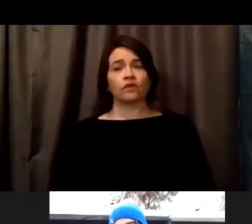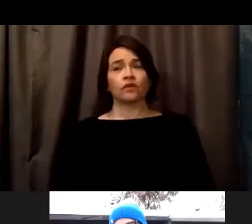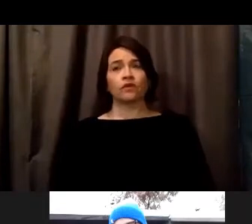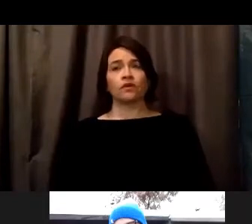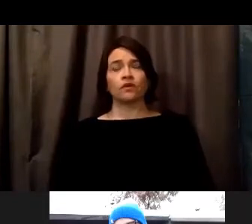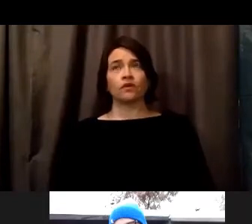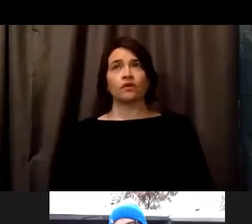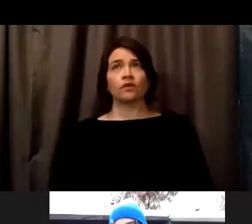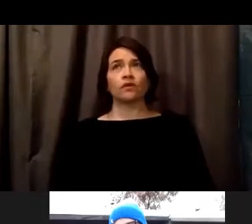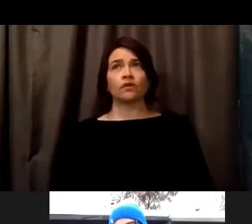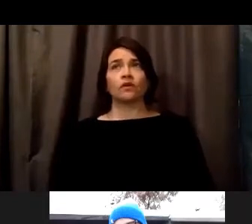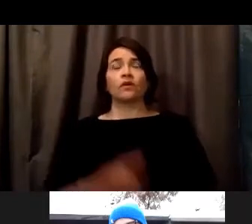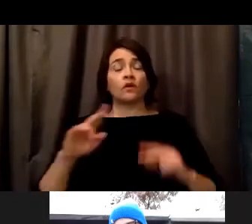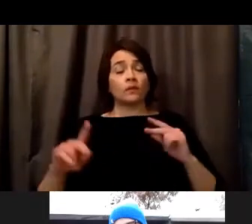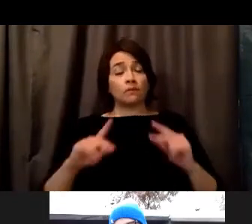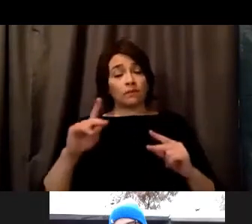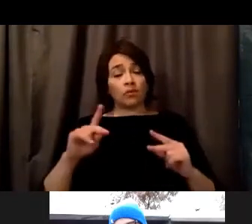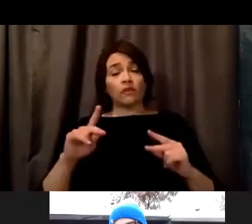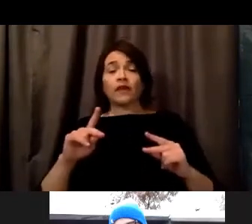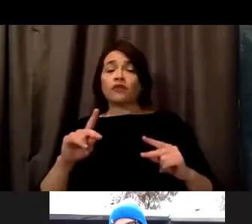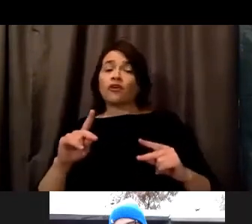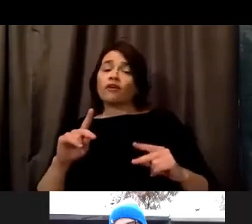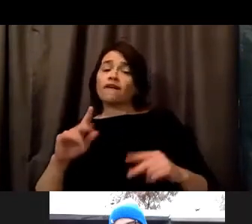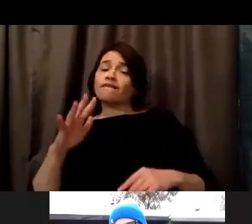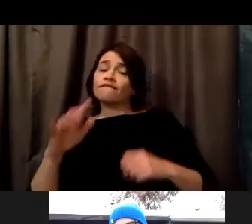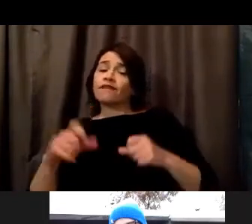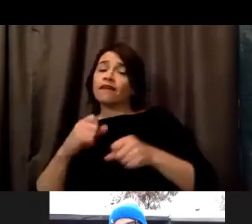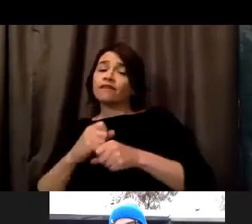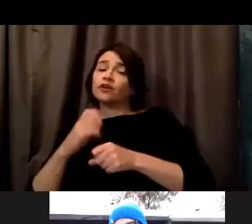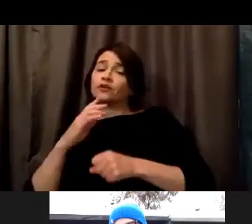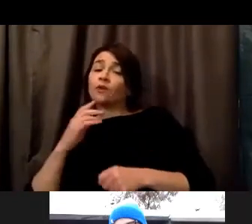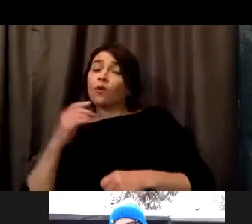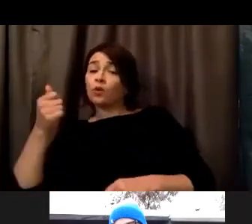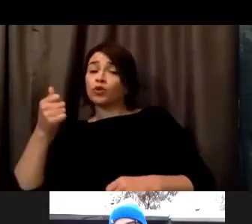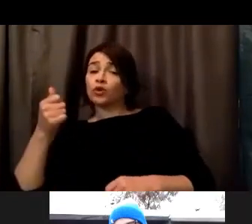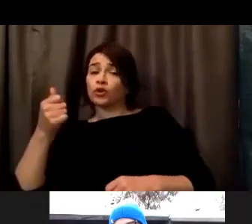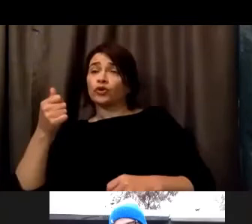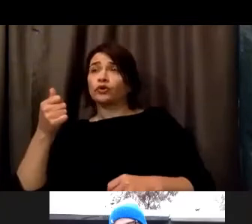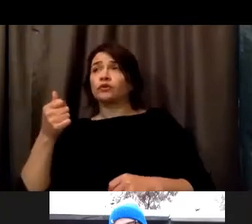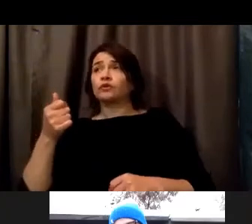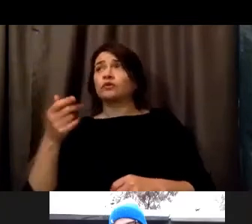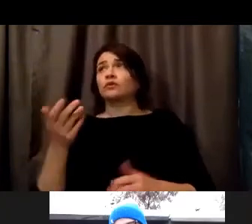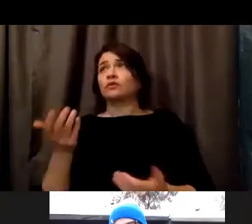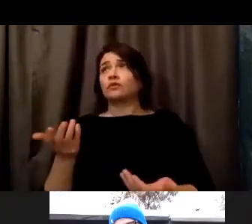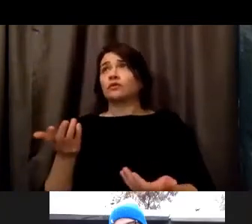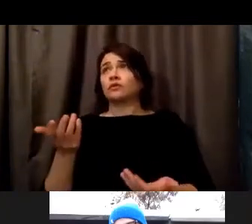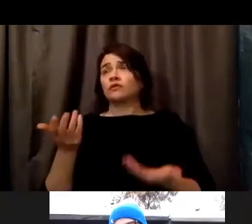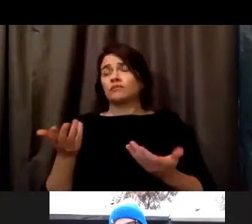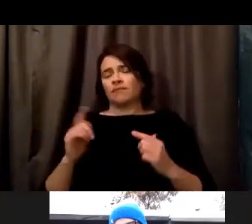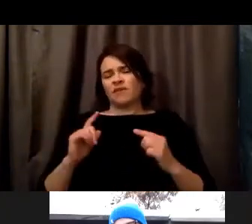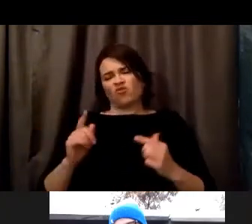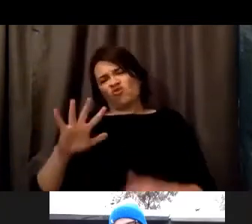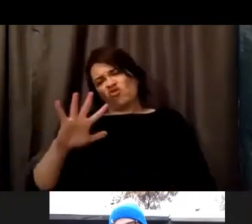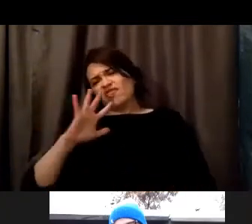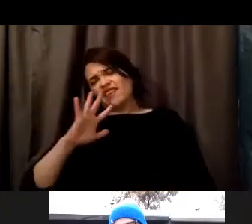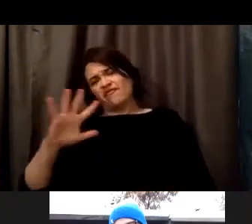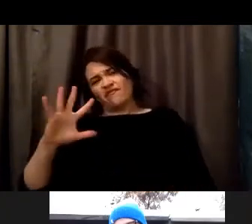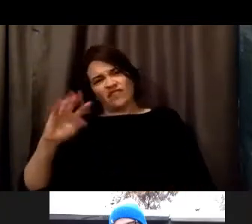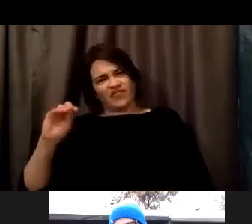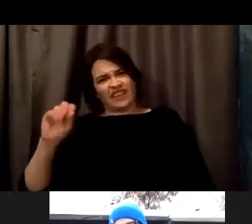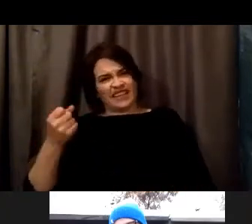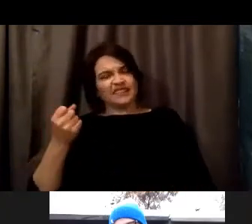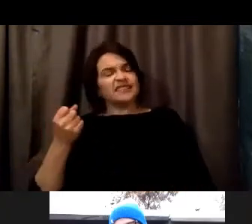5 years or older than myself, today they would be in their early 50s. They would have a